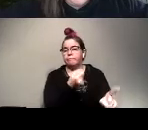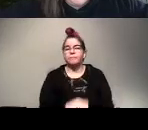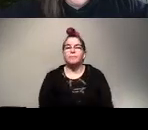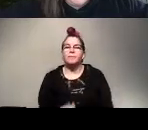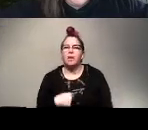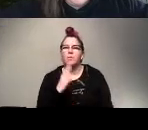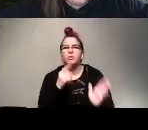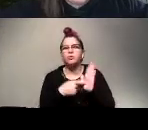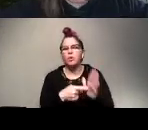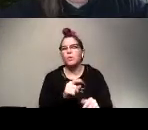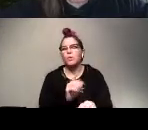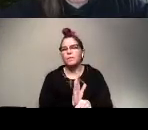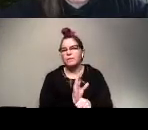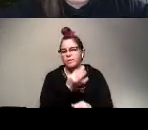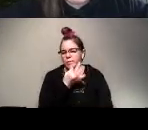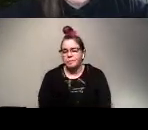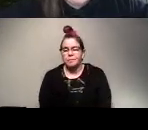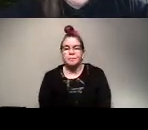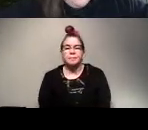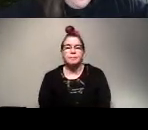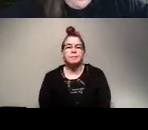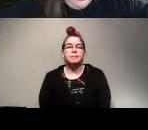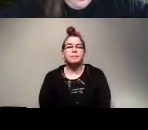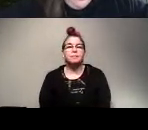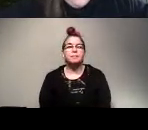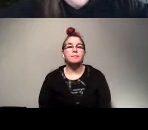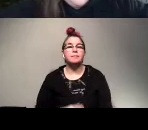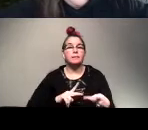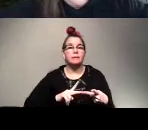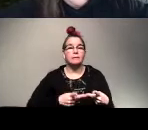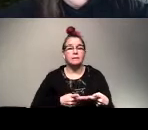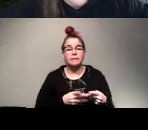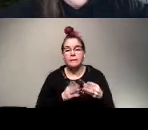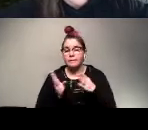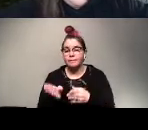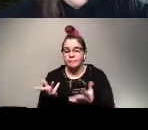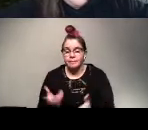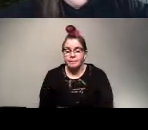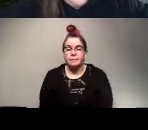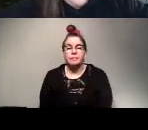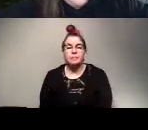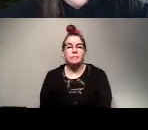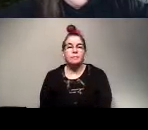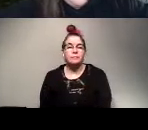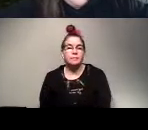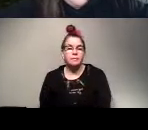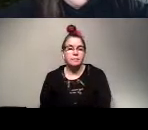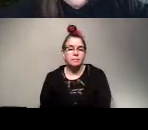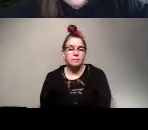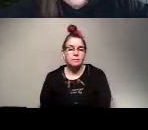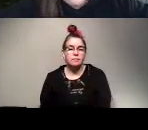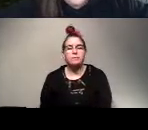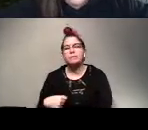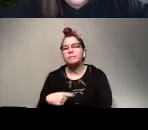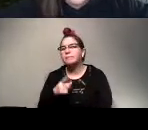you a video of in a few minutes. And then the other way of doing it, the other way they become resistant, which I'm not going to talk